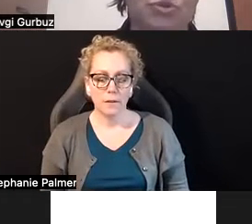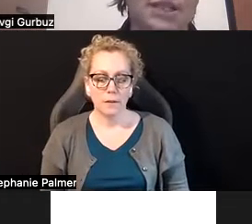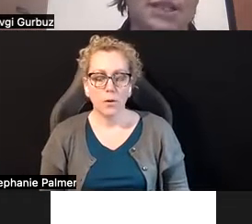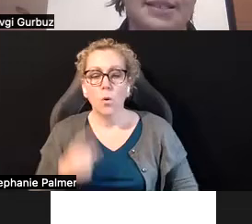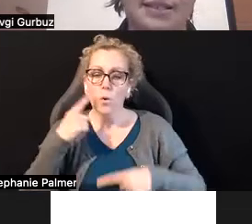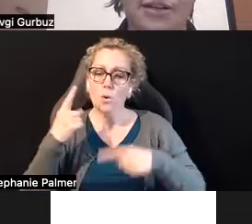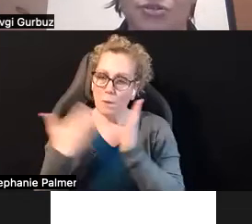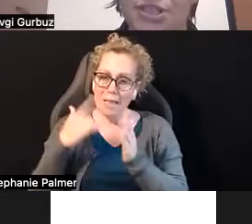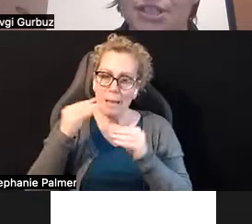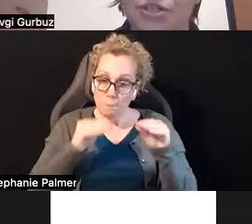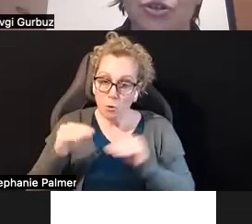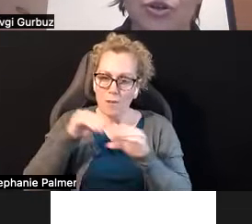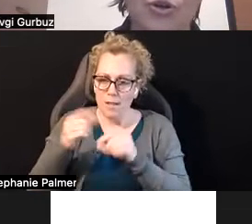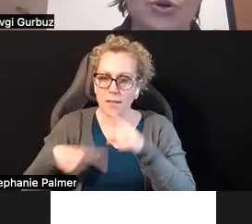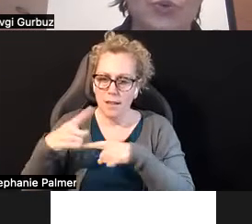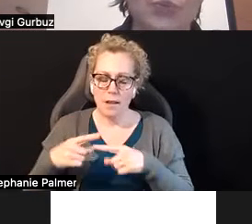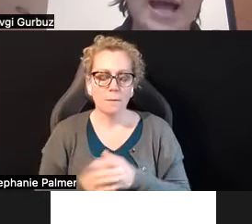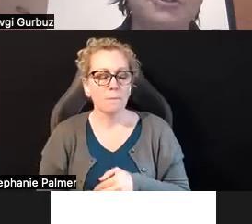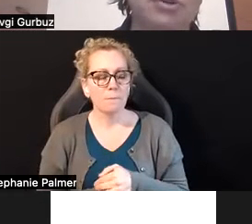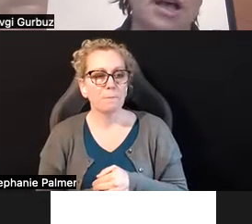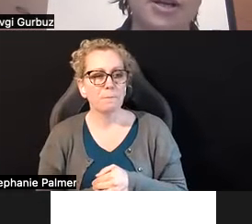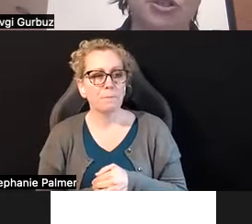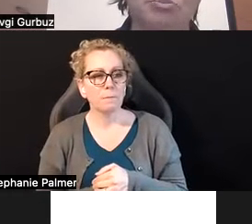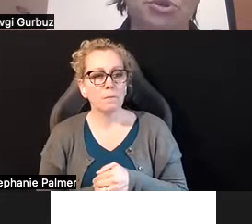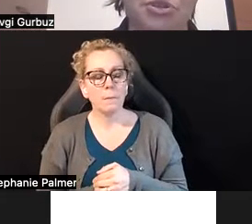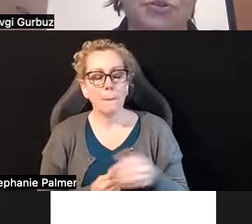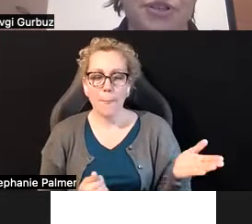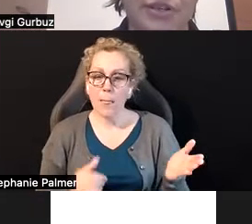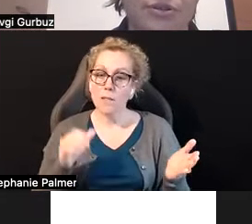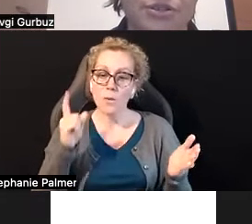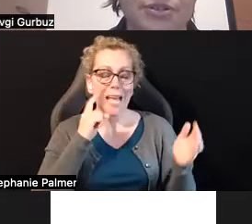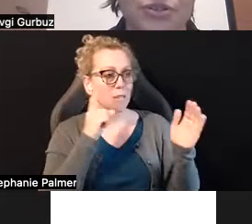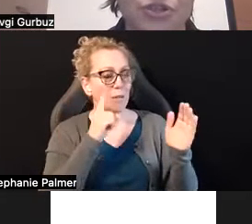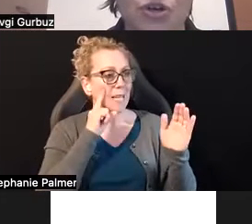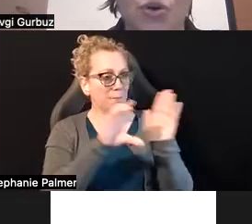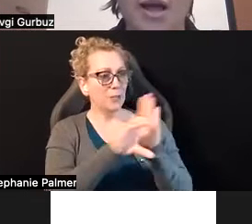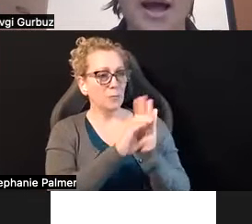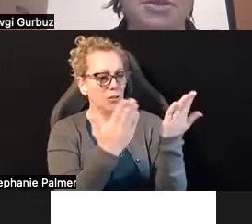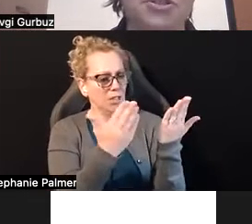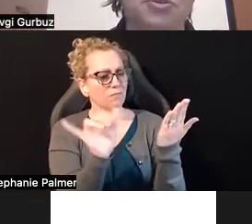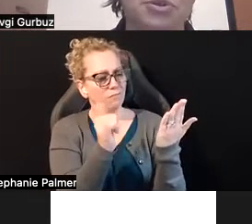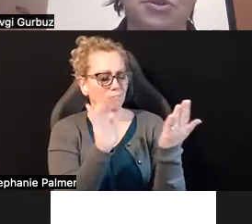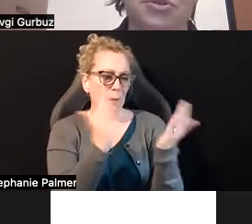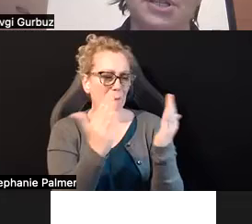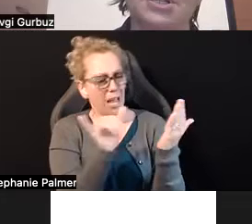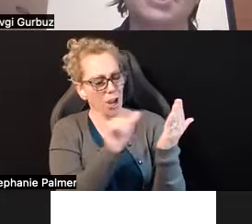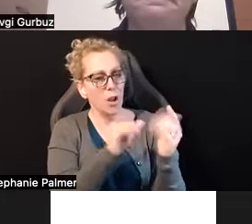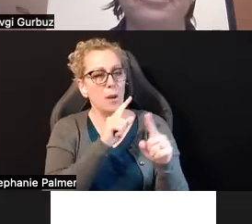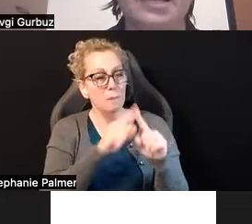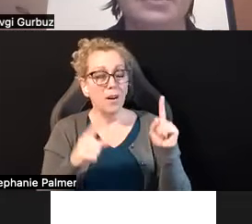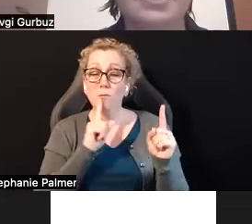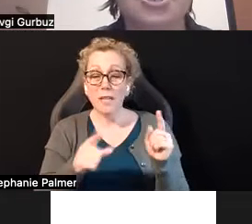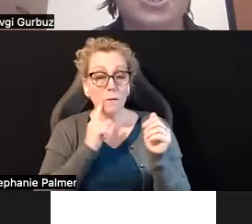of these really distinct characteristics, we have to rely on a computer to figure it out. So how does a computer do